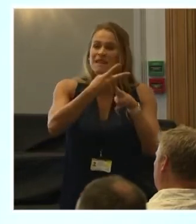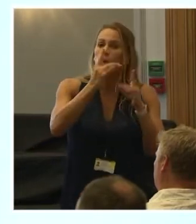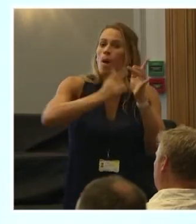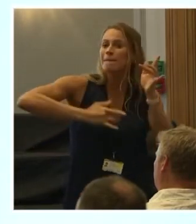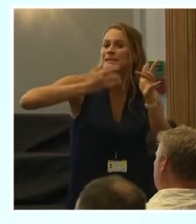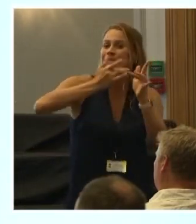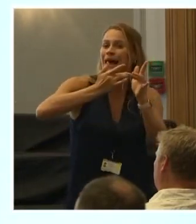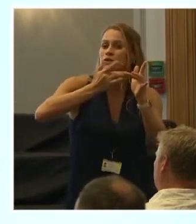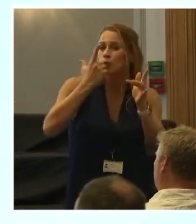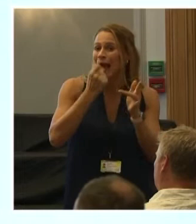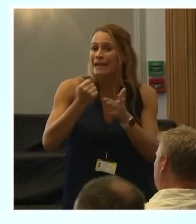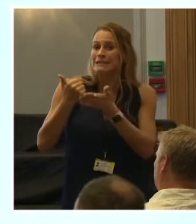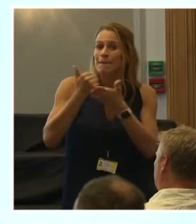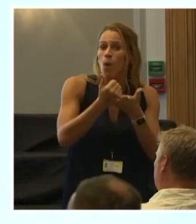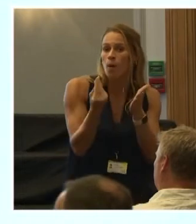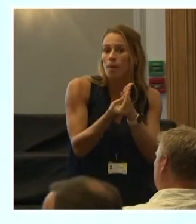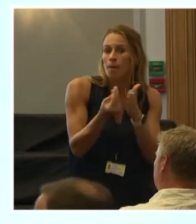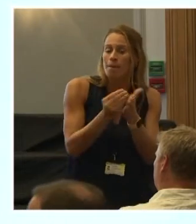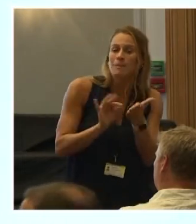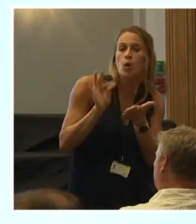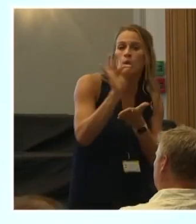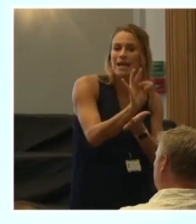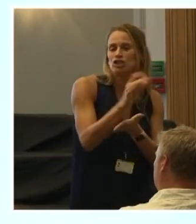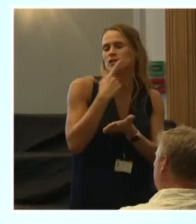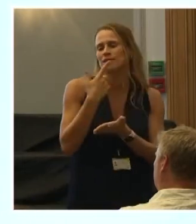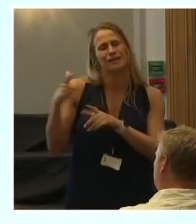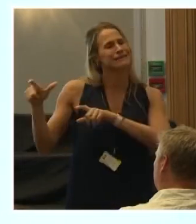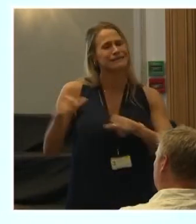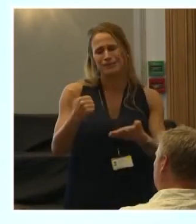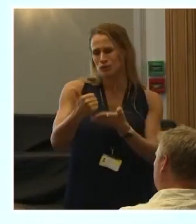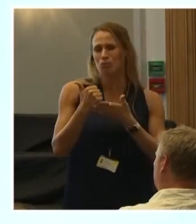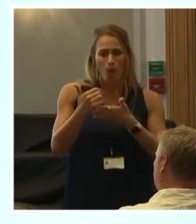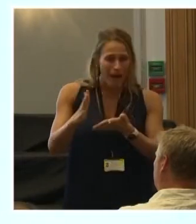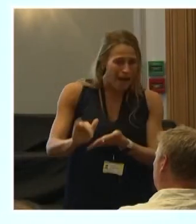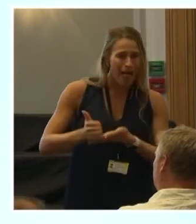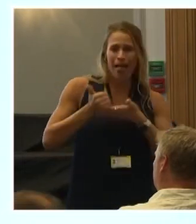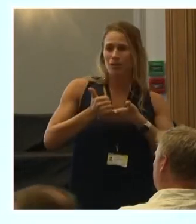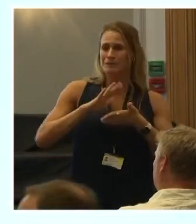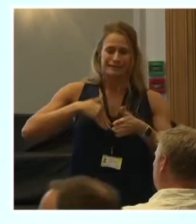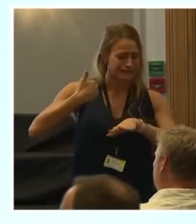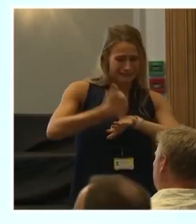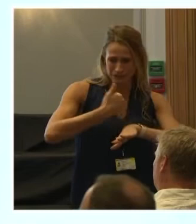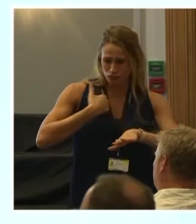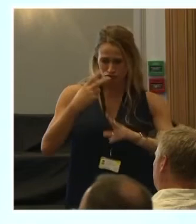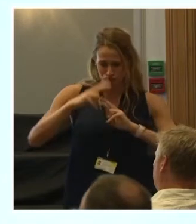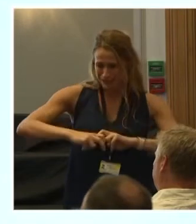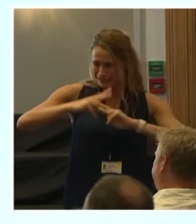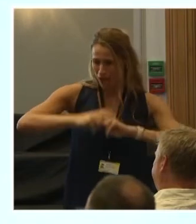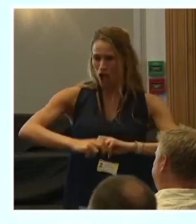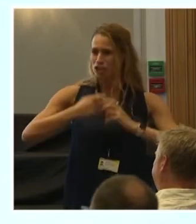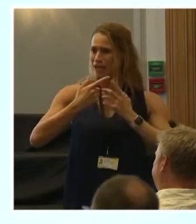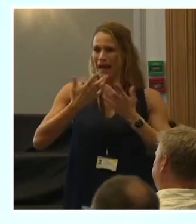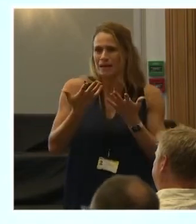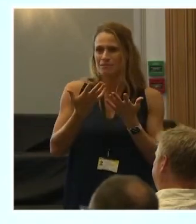every little helps. Your continued support makes all of the difference, and it helps us fund more research and be here for all of